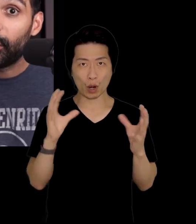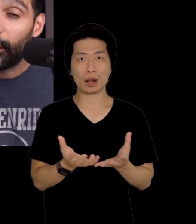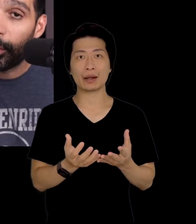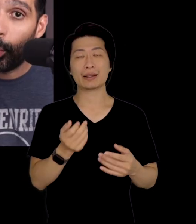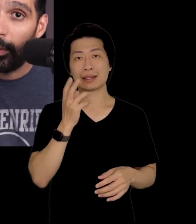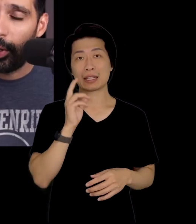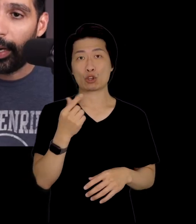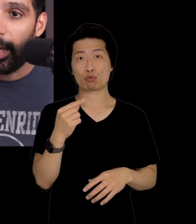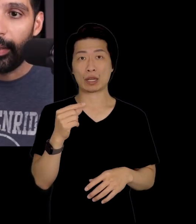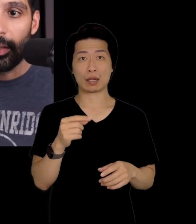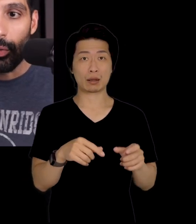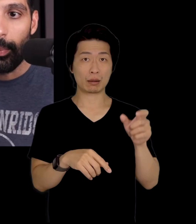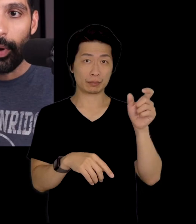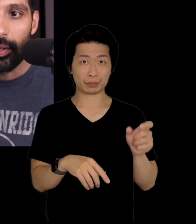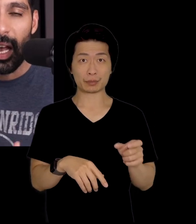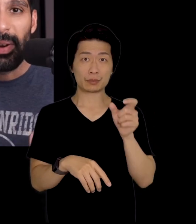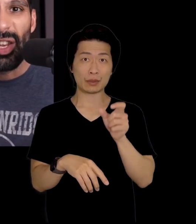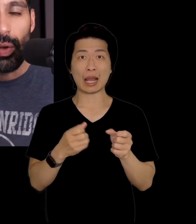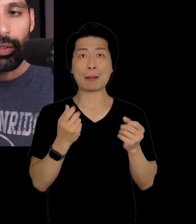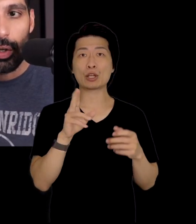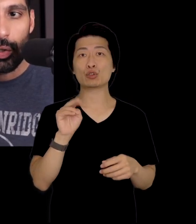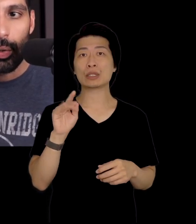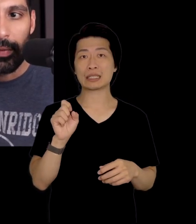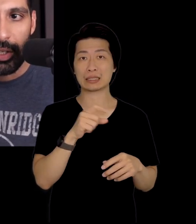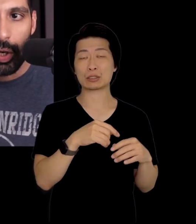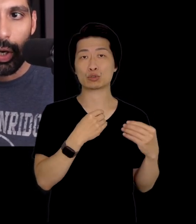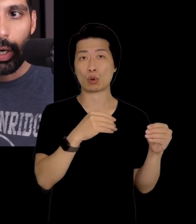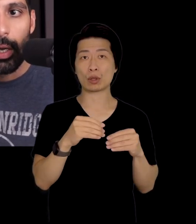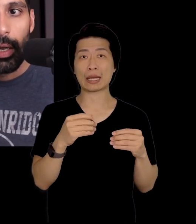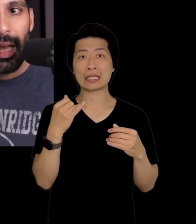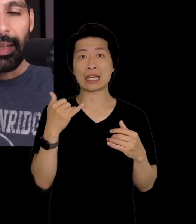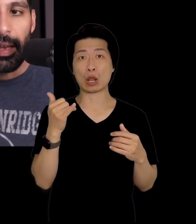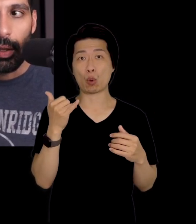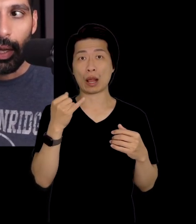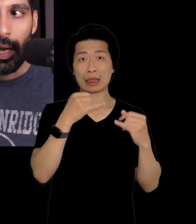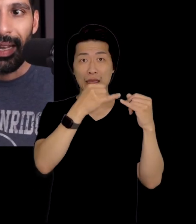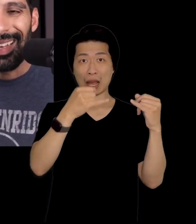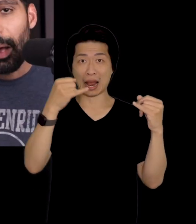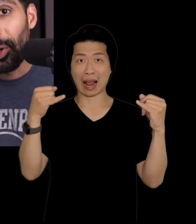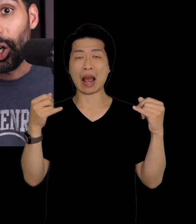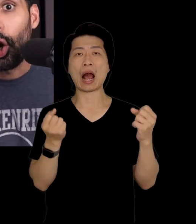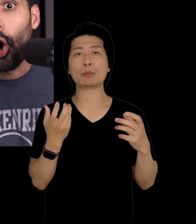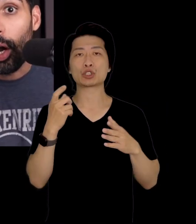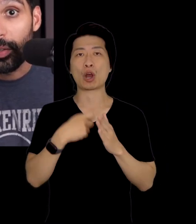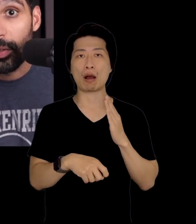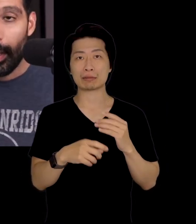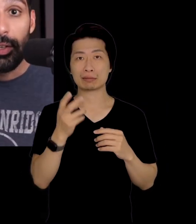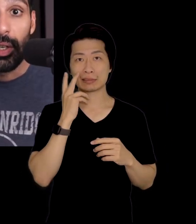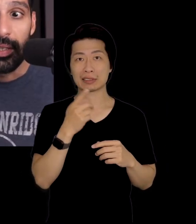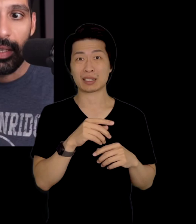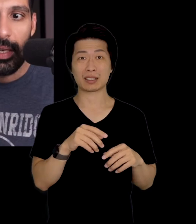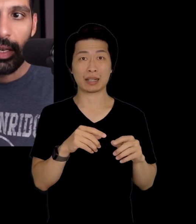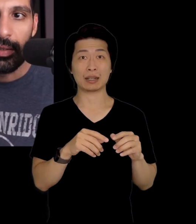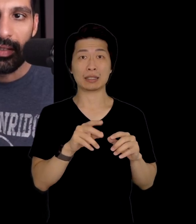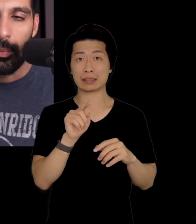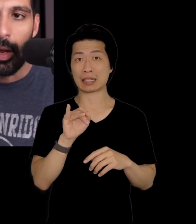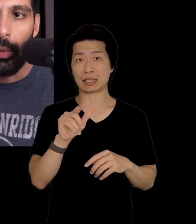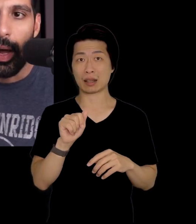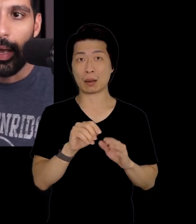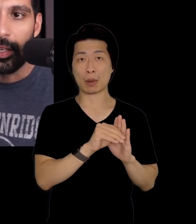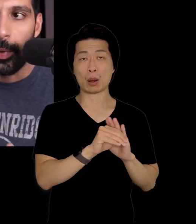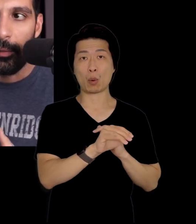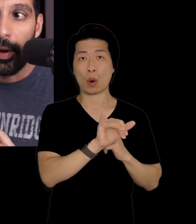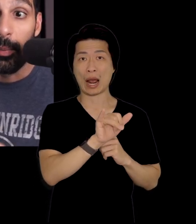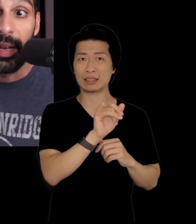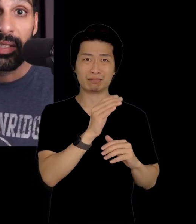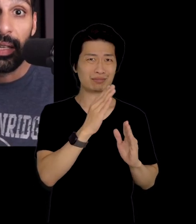here's a different way of looking at it. The green bar is how many units are sold of each car, and the yellow line is how much it costs. And as you can see here, Tesla Model Y